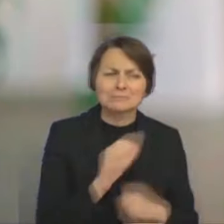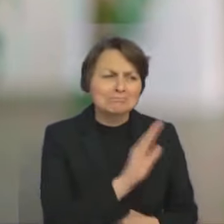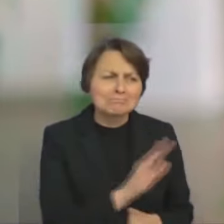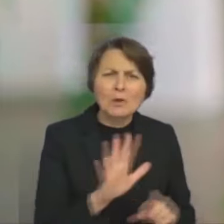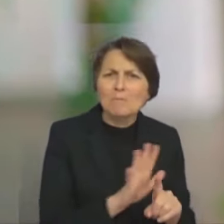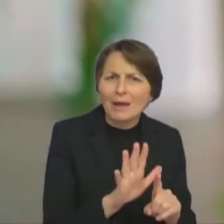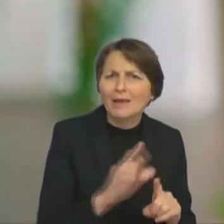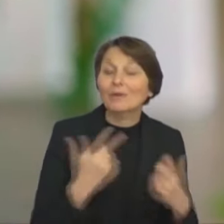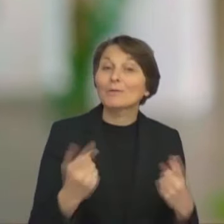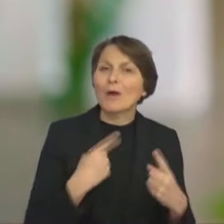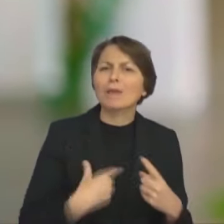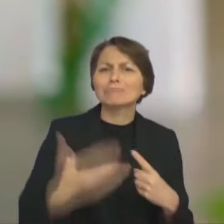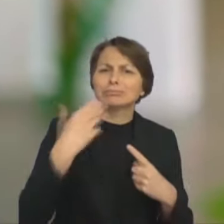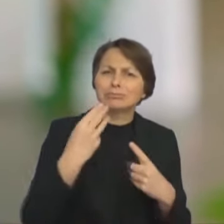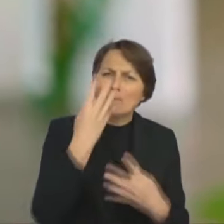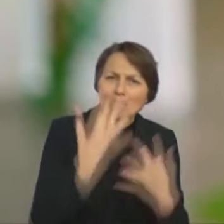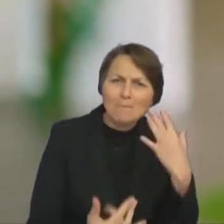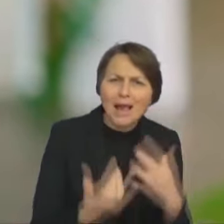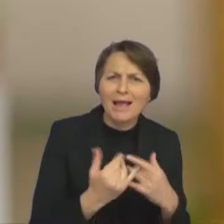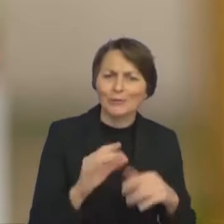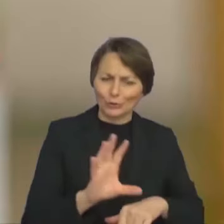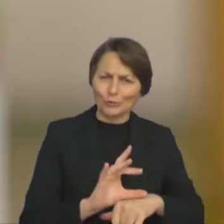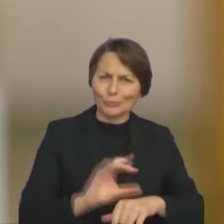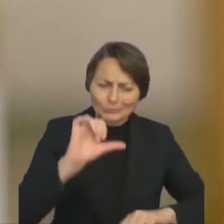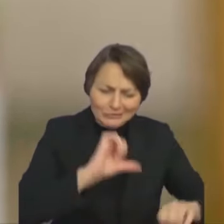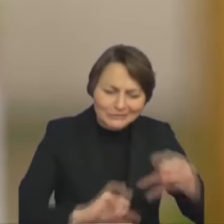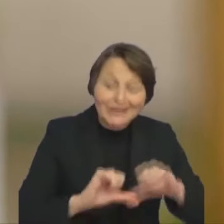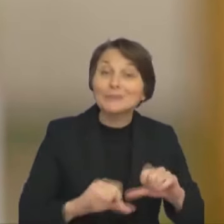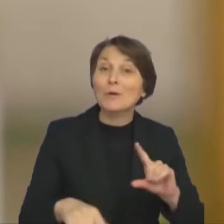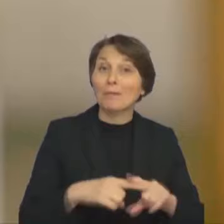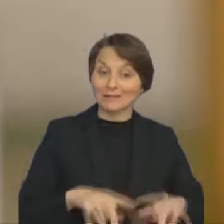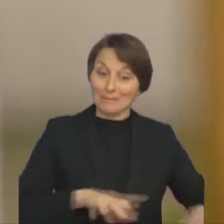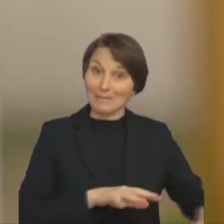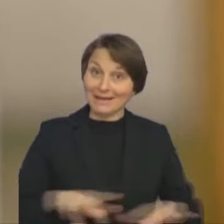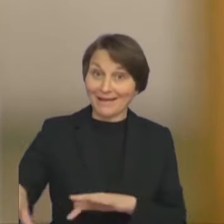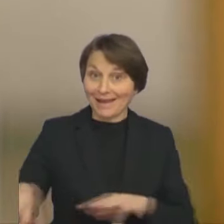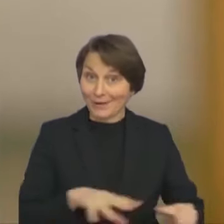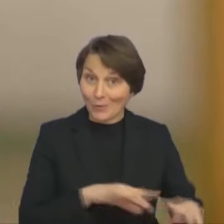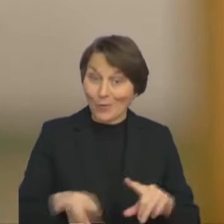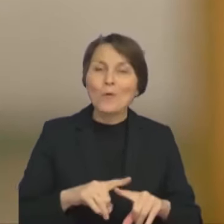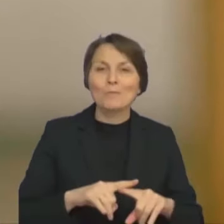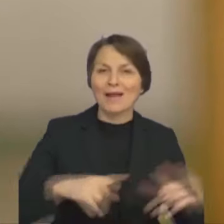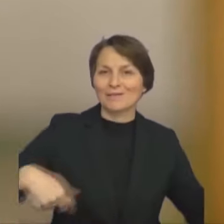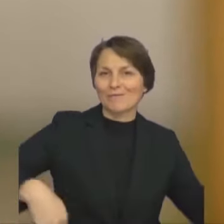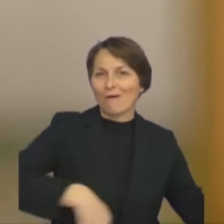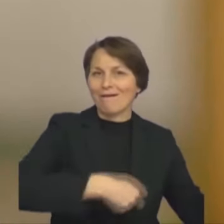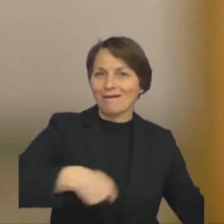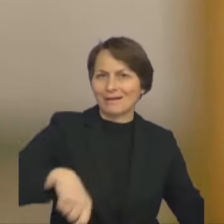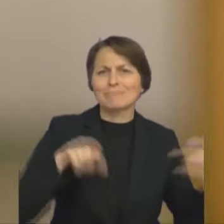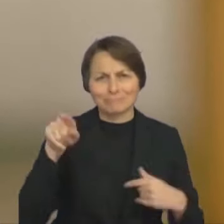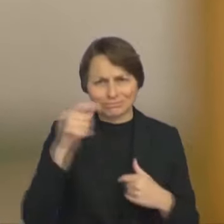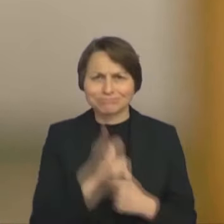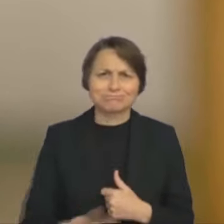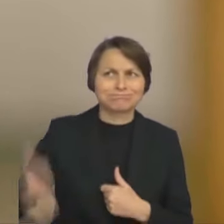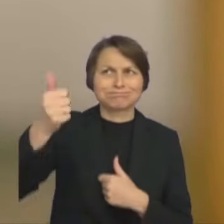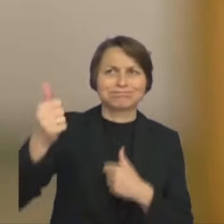physics, and computer science. I played the piano and the violin as well at a conservatory. And I spent part of my time